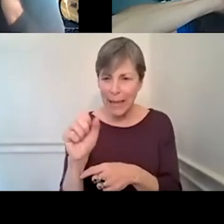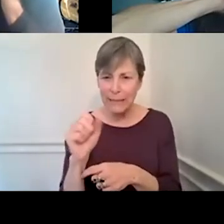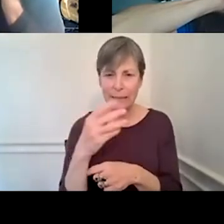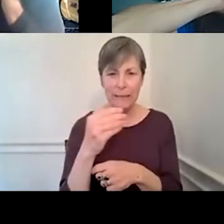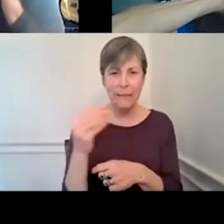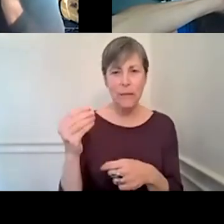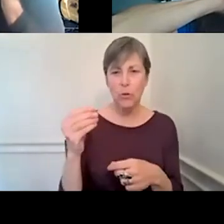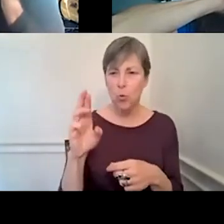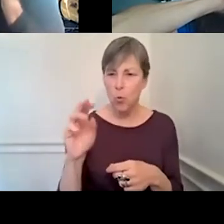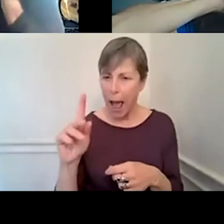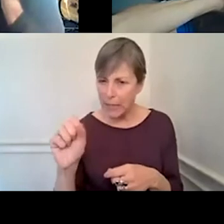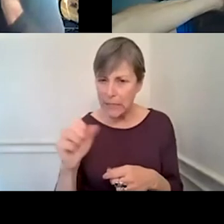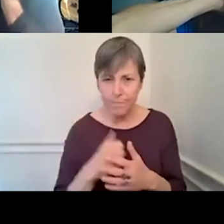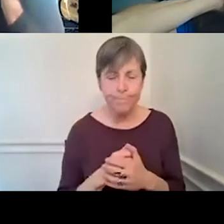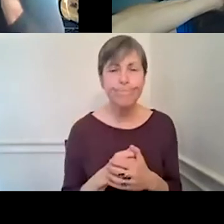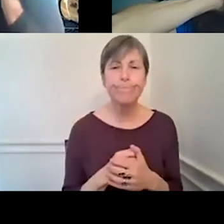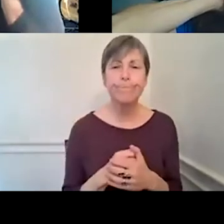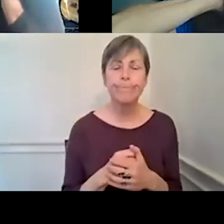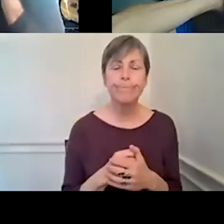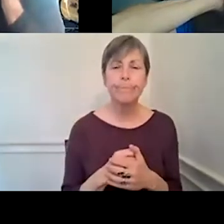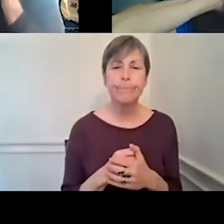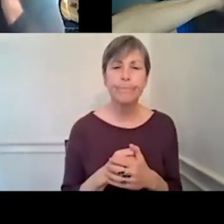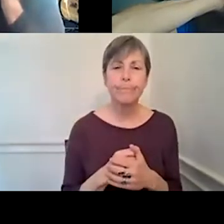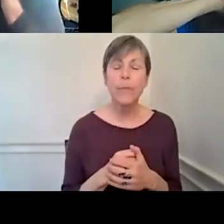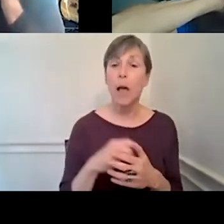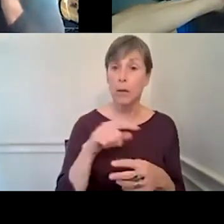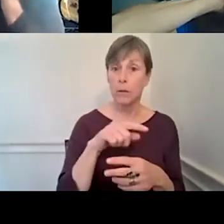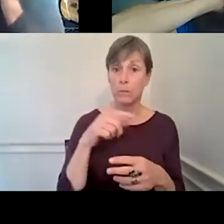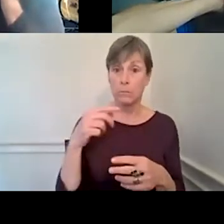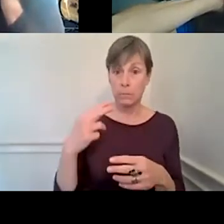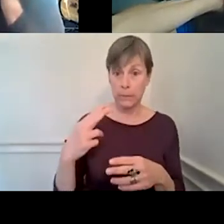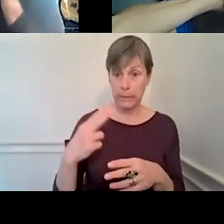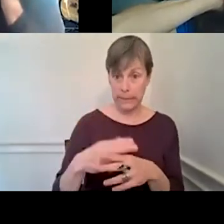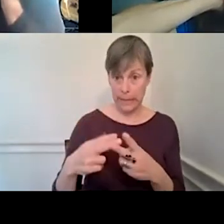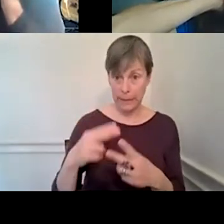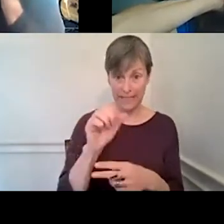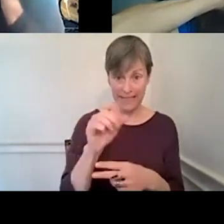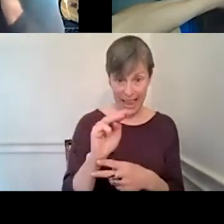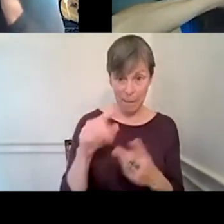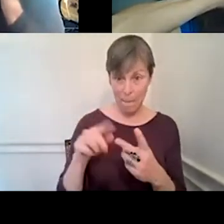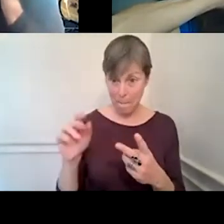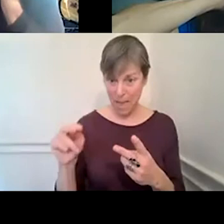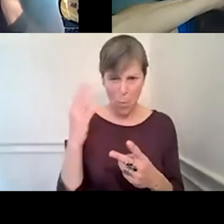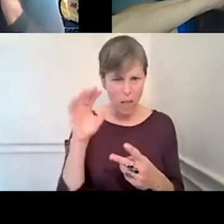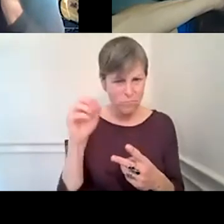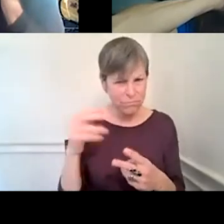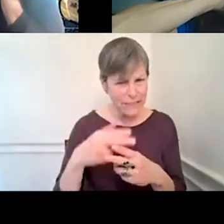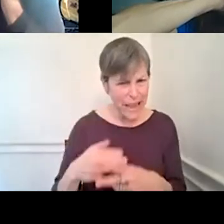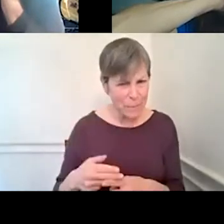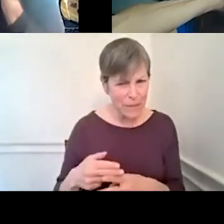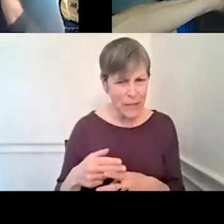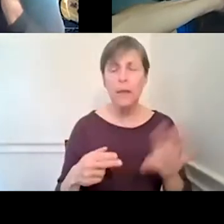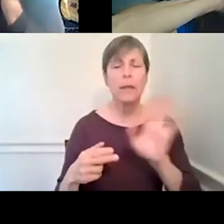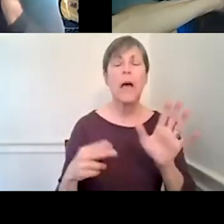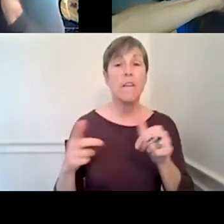plating industry. And the reason I mentioned Sam, and the reason that that's important, first of all, I worked as